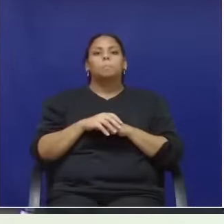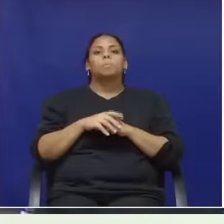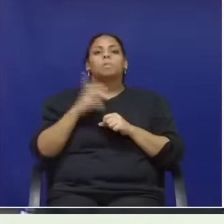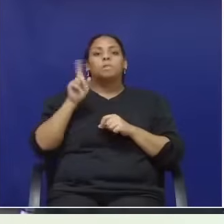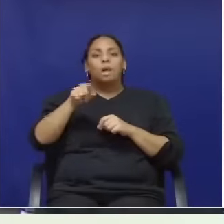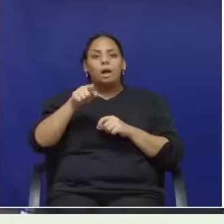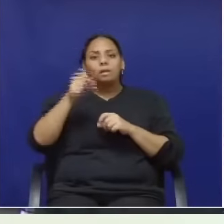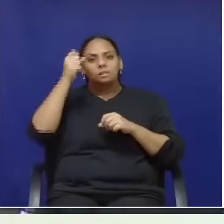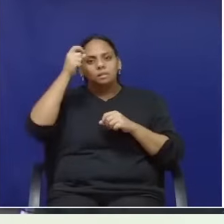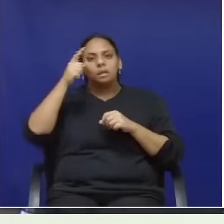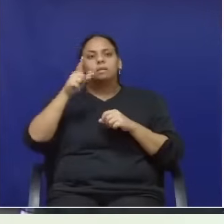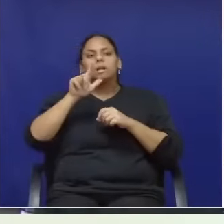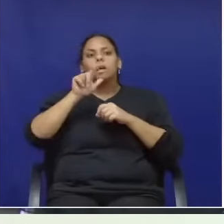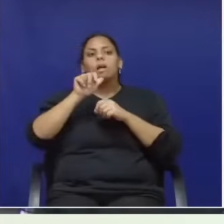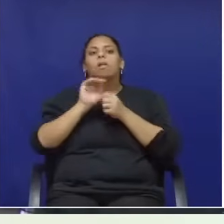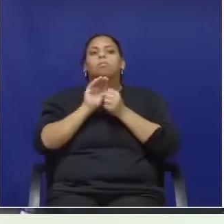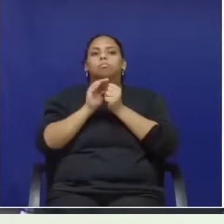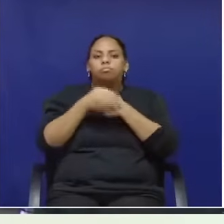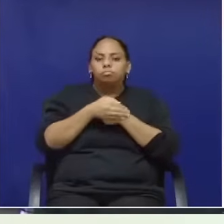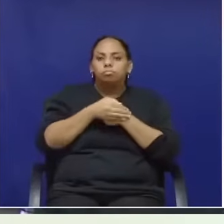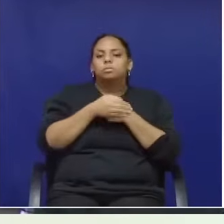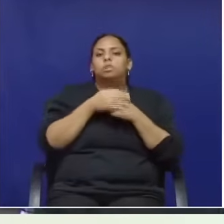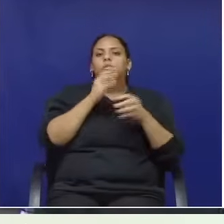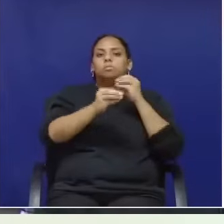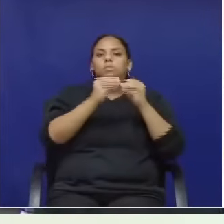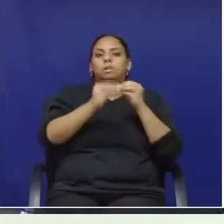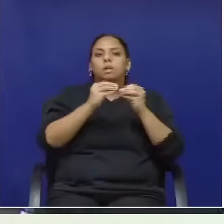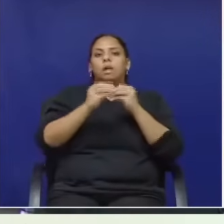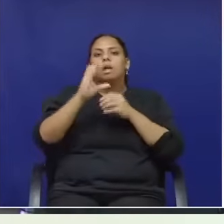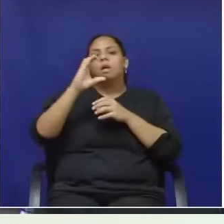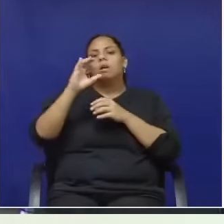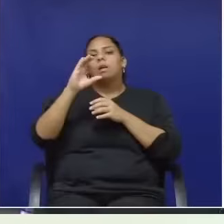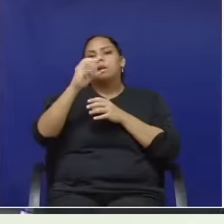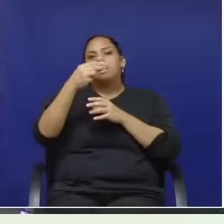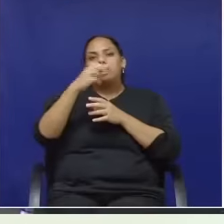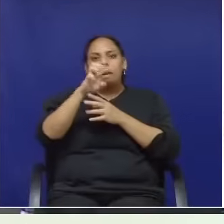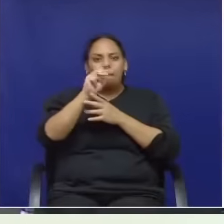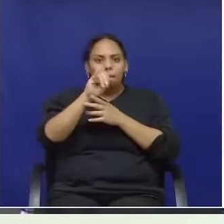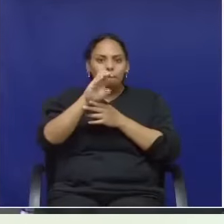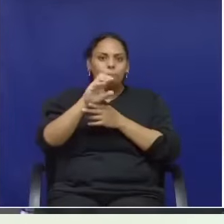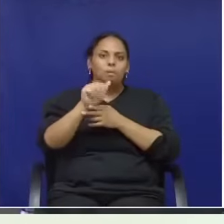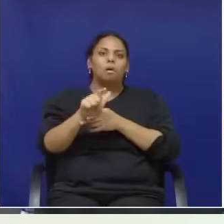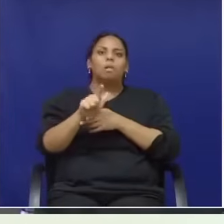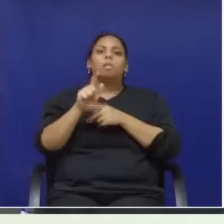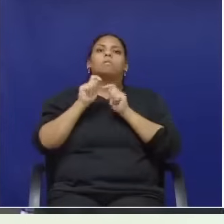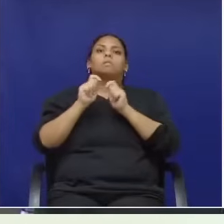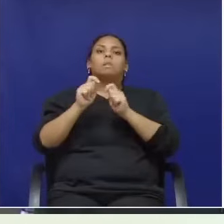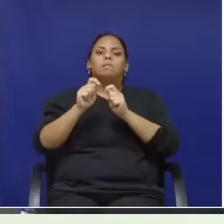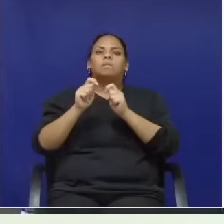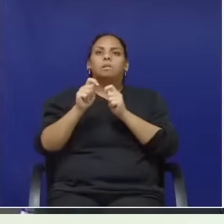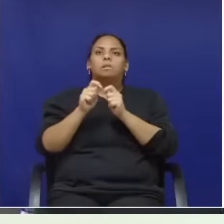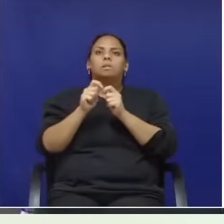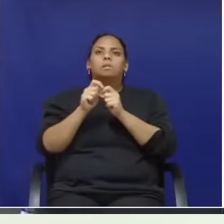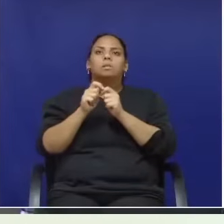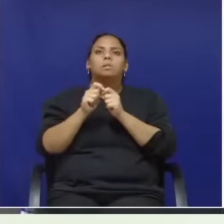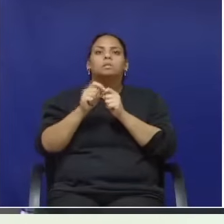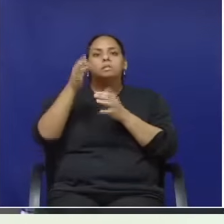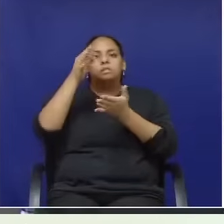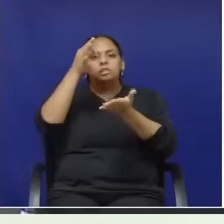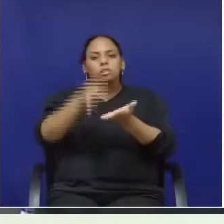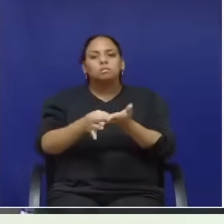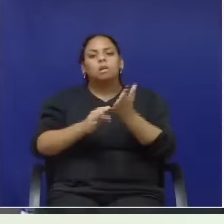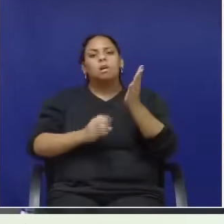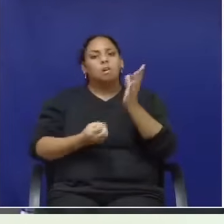clandestine laboratories, precursor chemical networks, and sophisticated trafficking methods suggest a